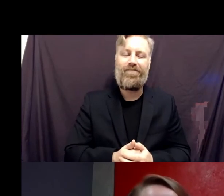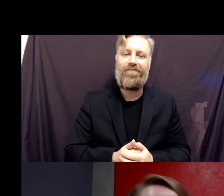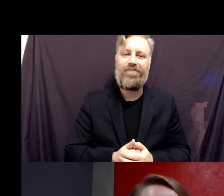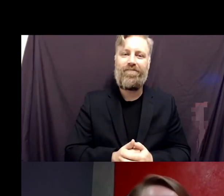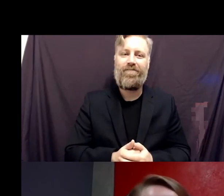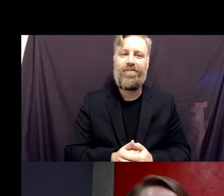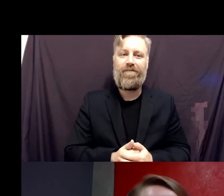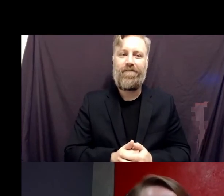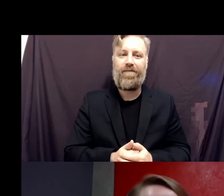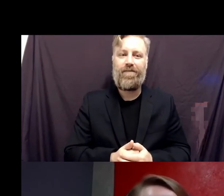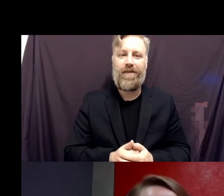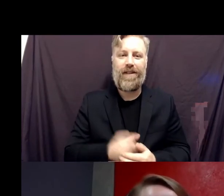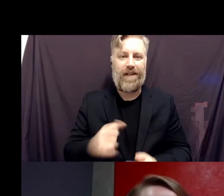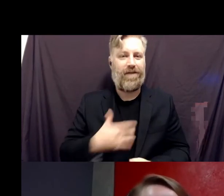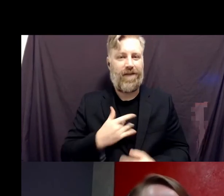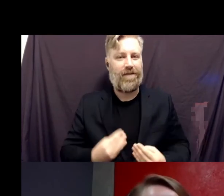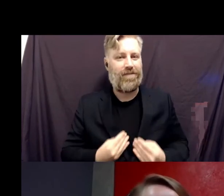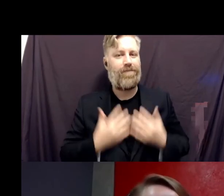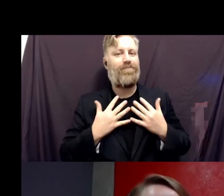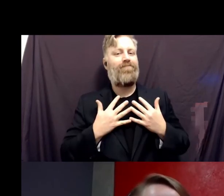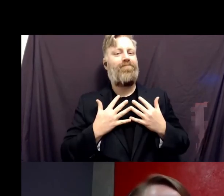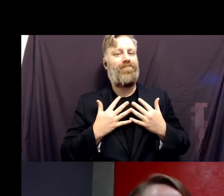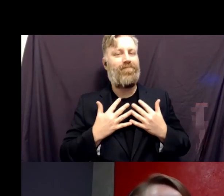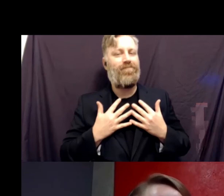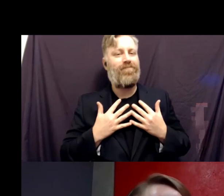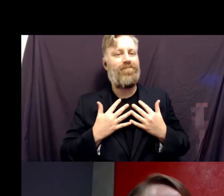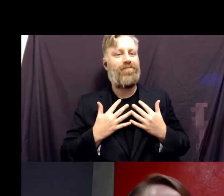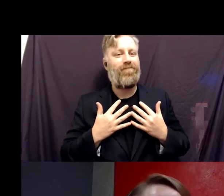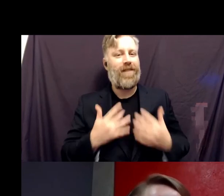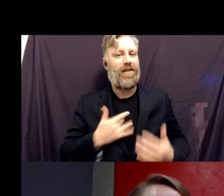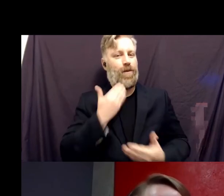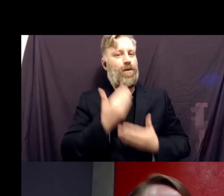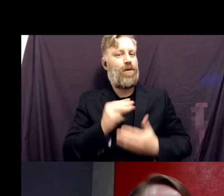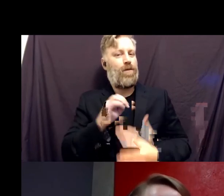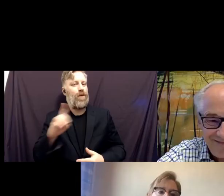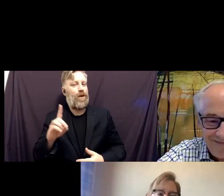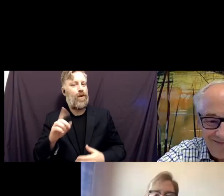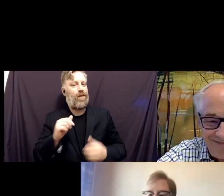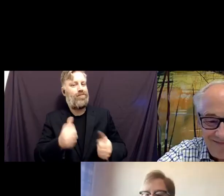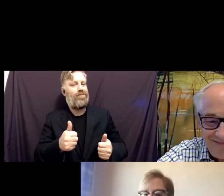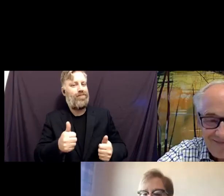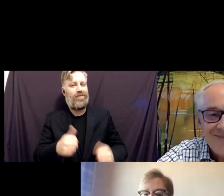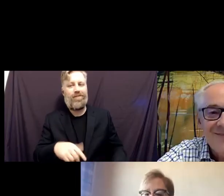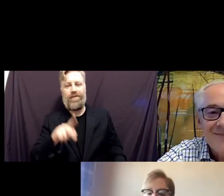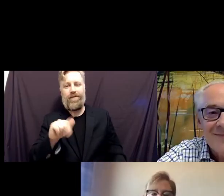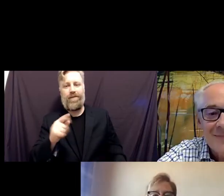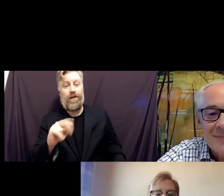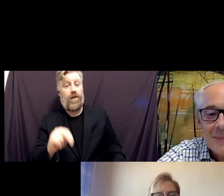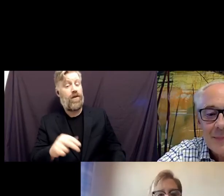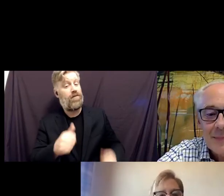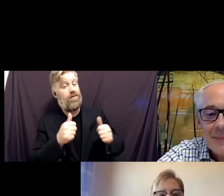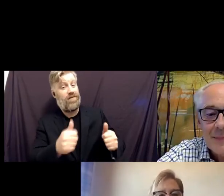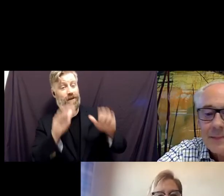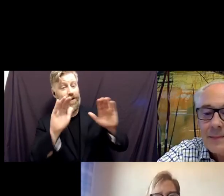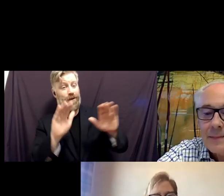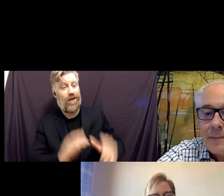to be refreshed and feel in a good mood. Excellent. That's great. So